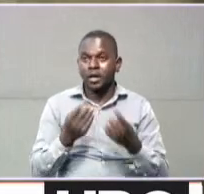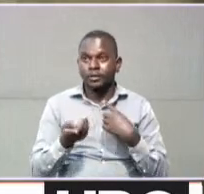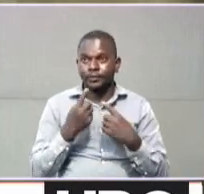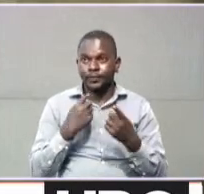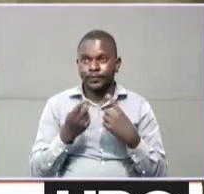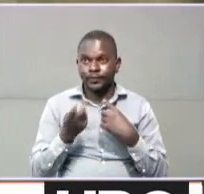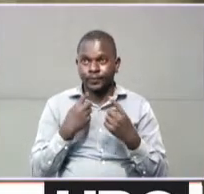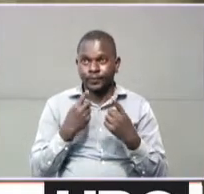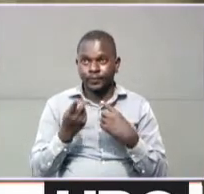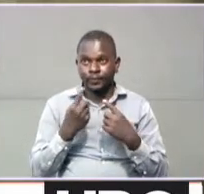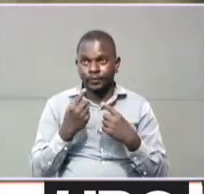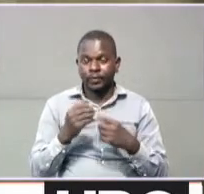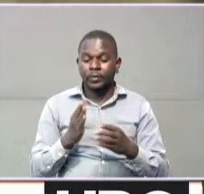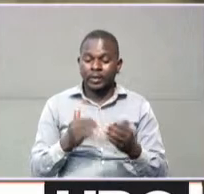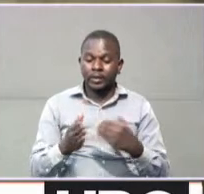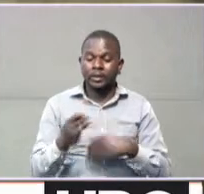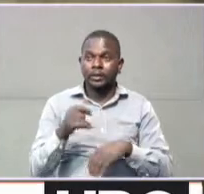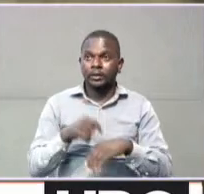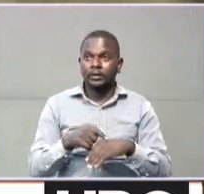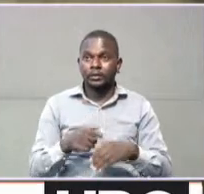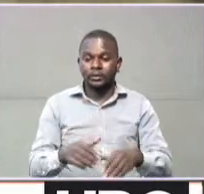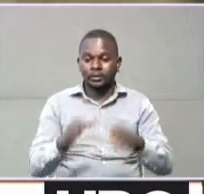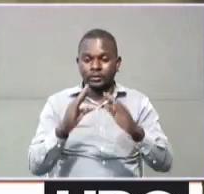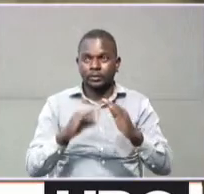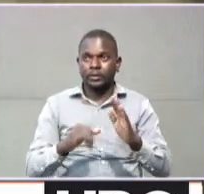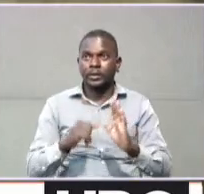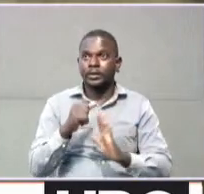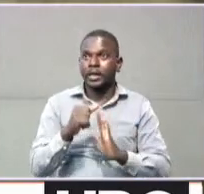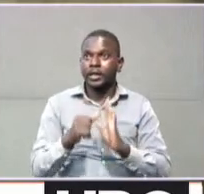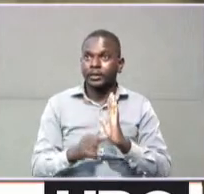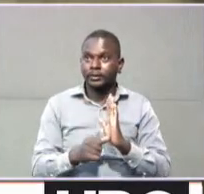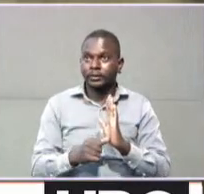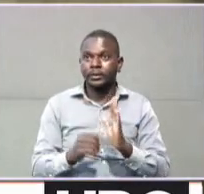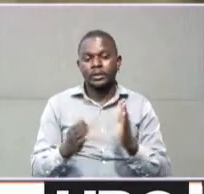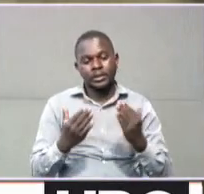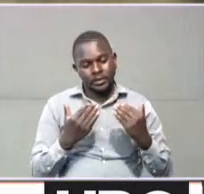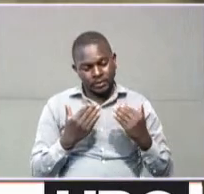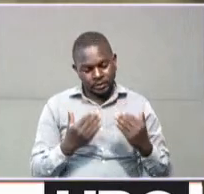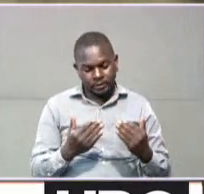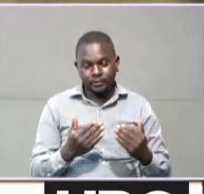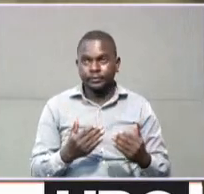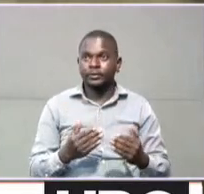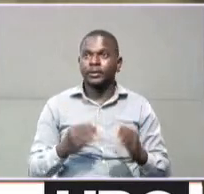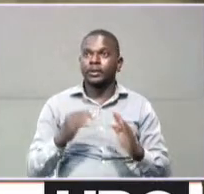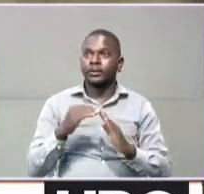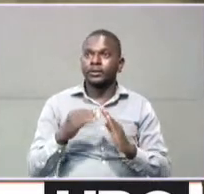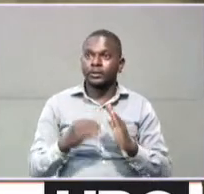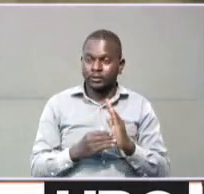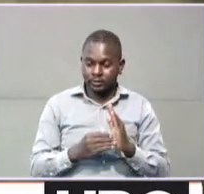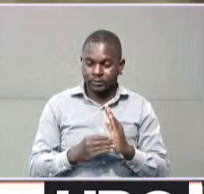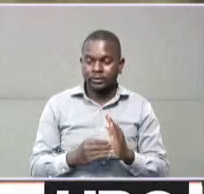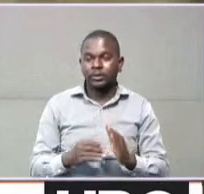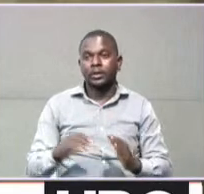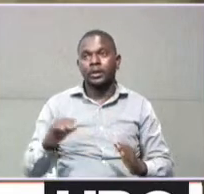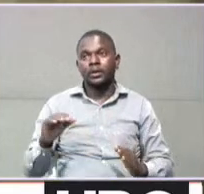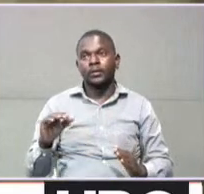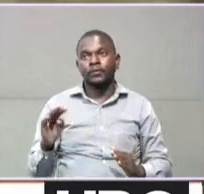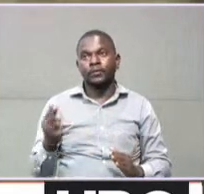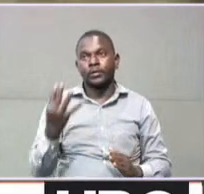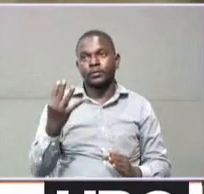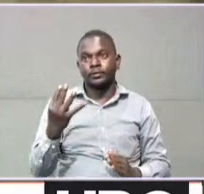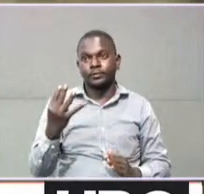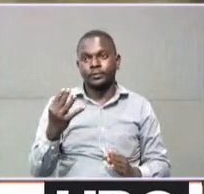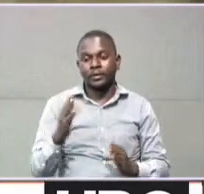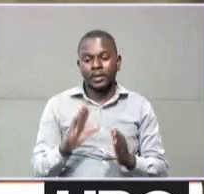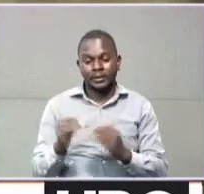this that time let's go to next item thank you item number from the canoe is access to the minister